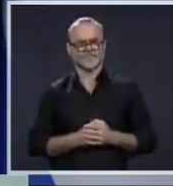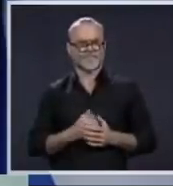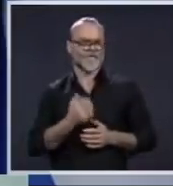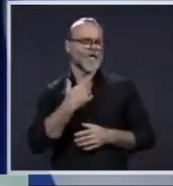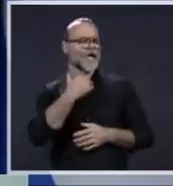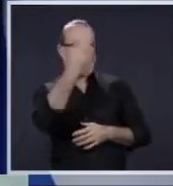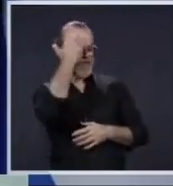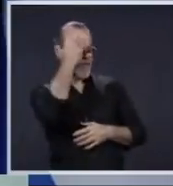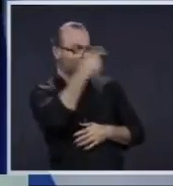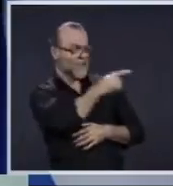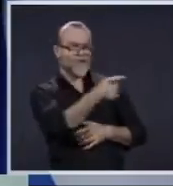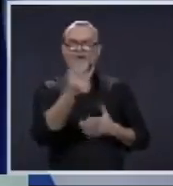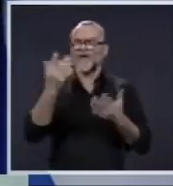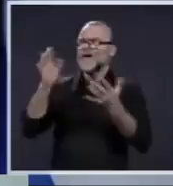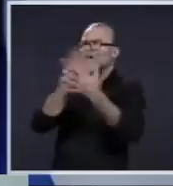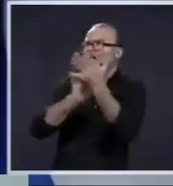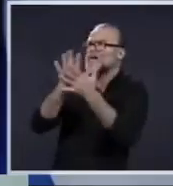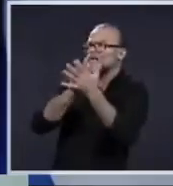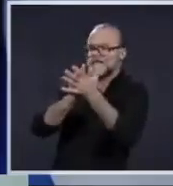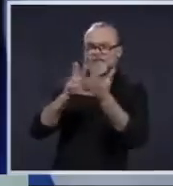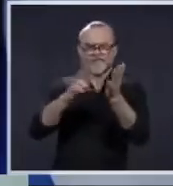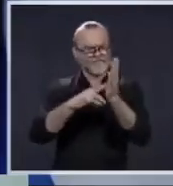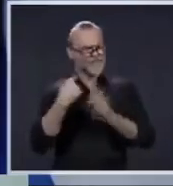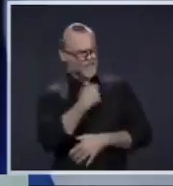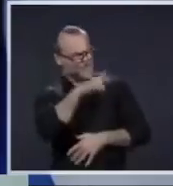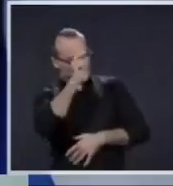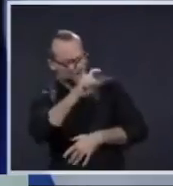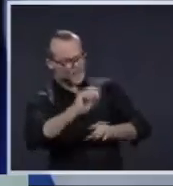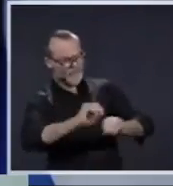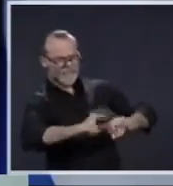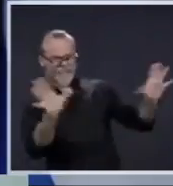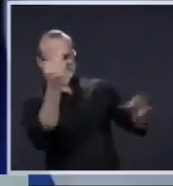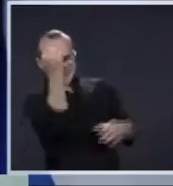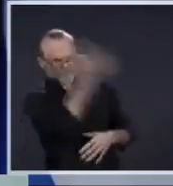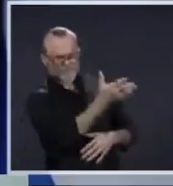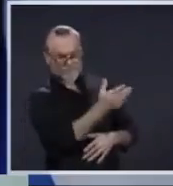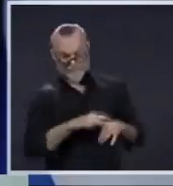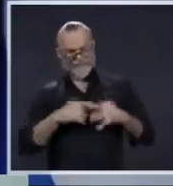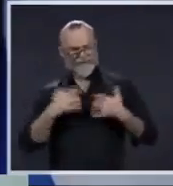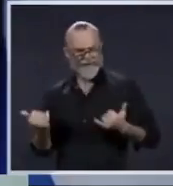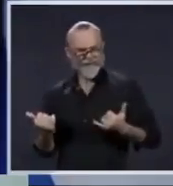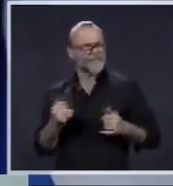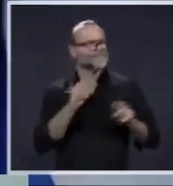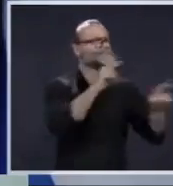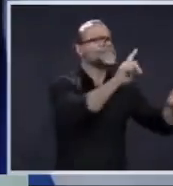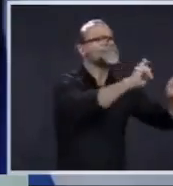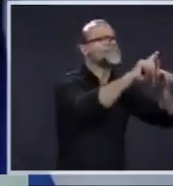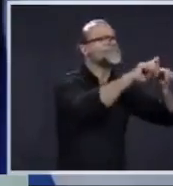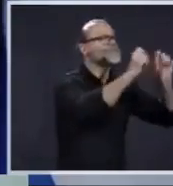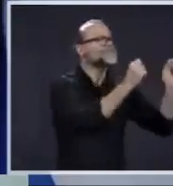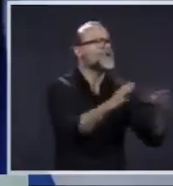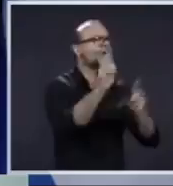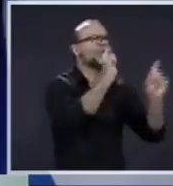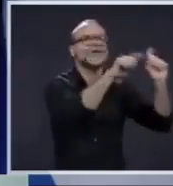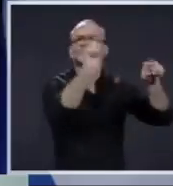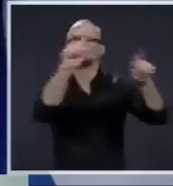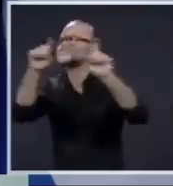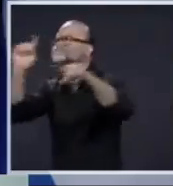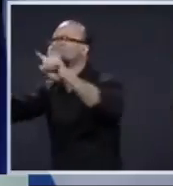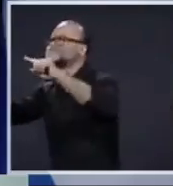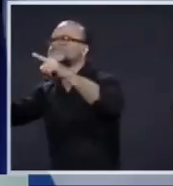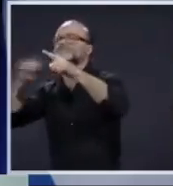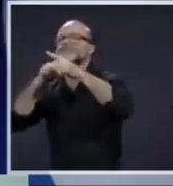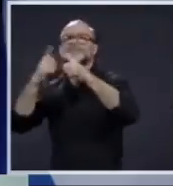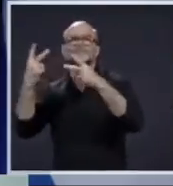be permitted. And that will also always be in relation that if you meet with